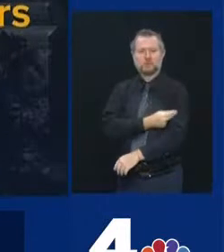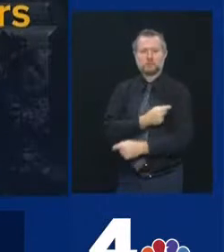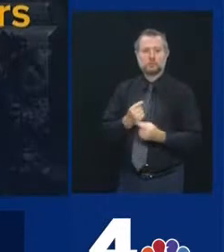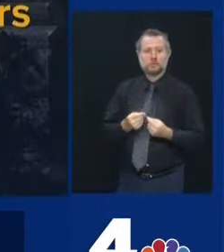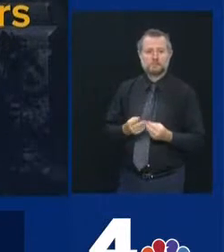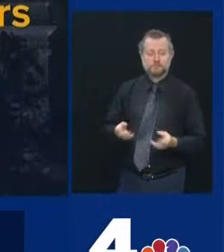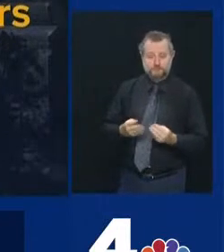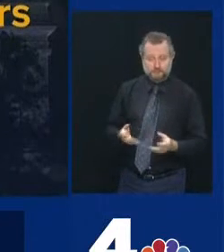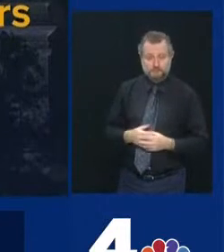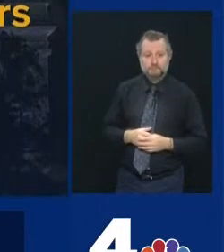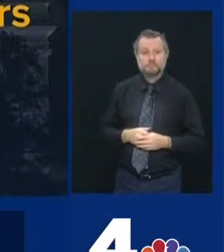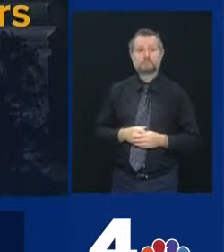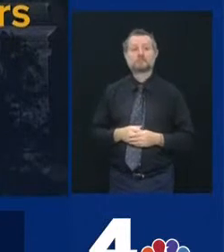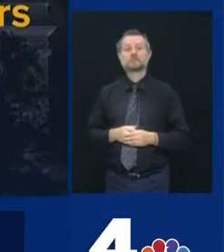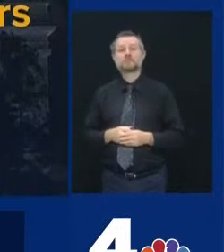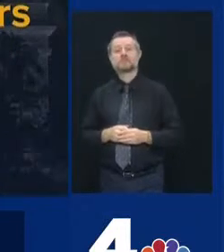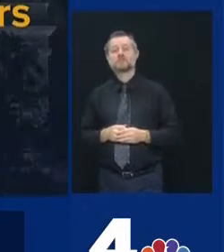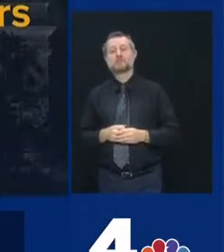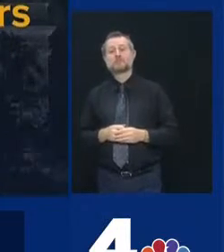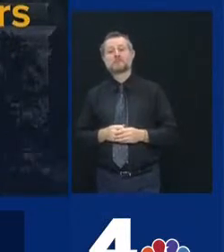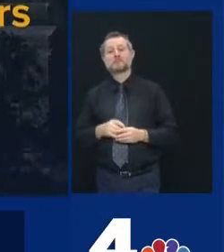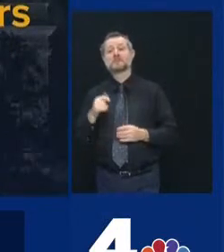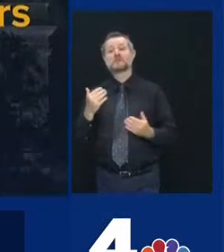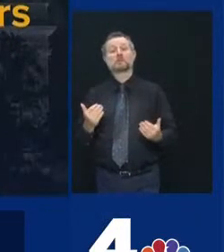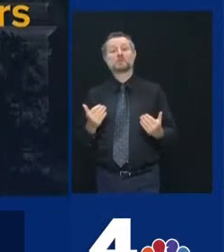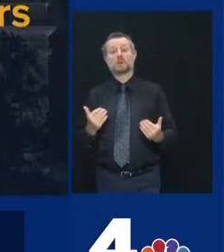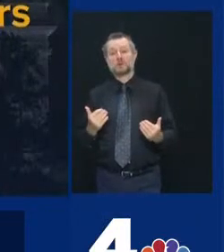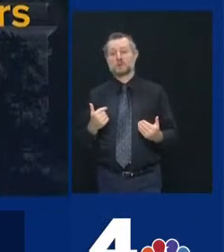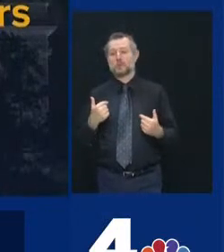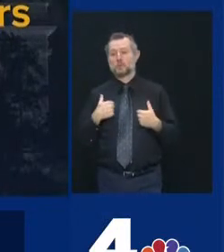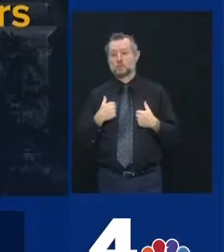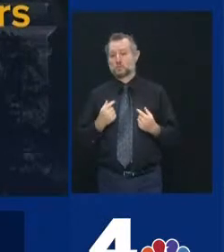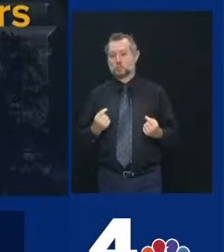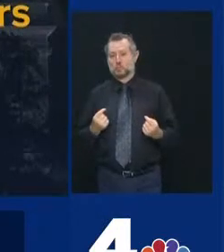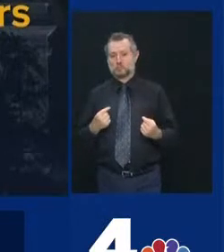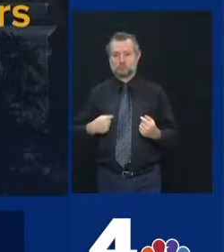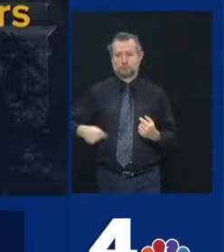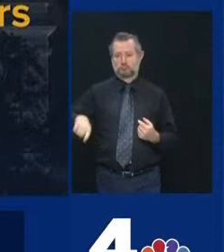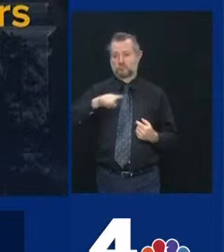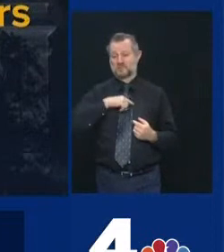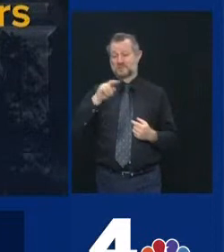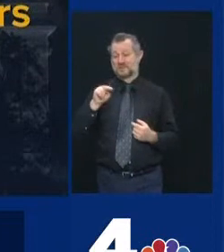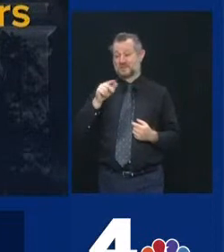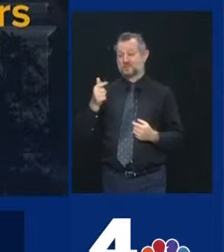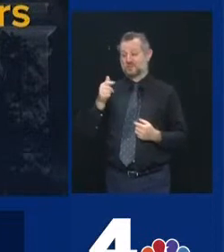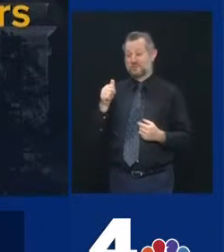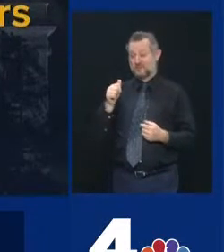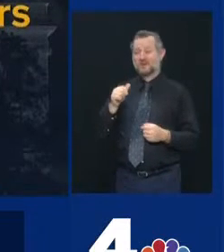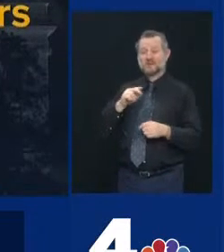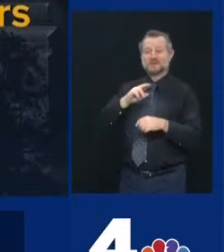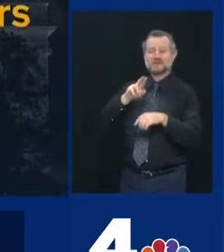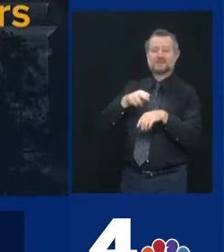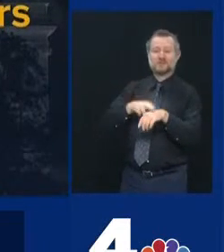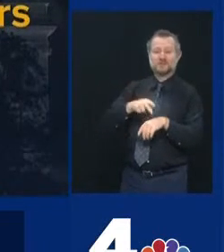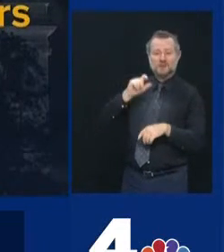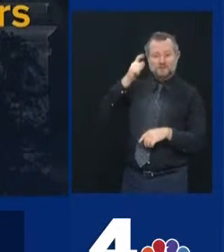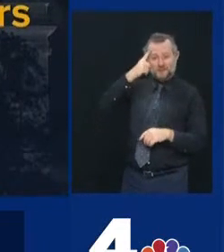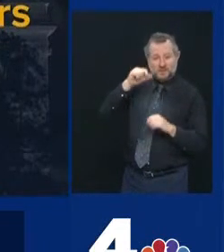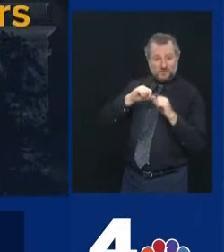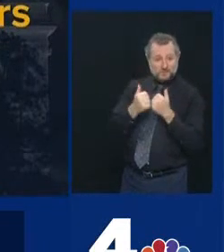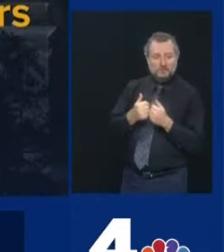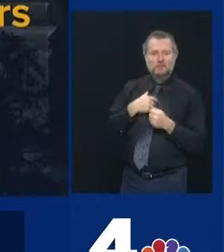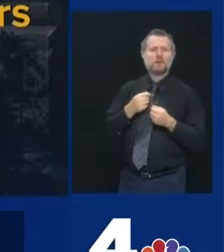federal government and the states. Today, the NGA is releasing a letter, which